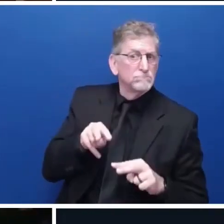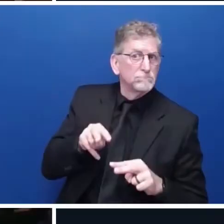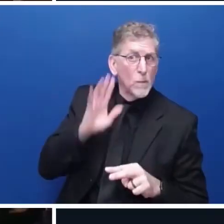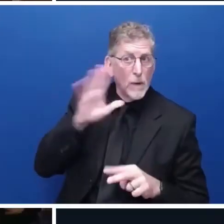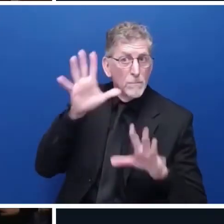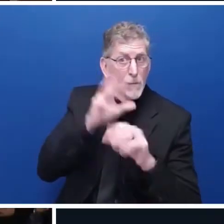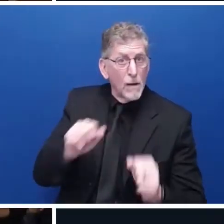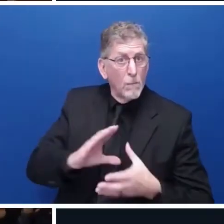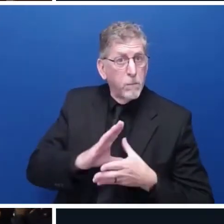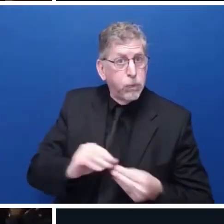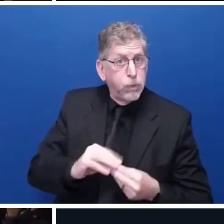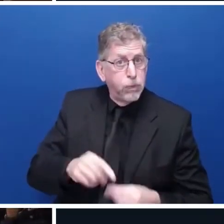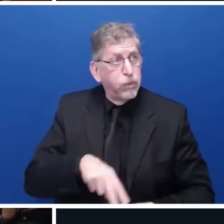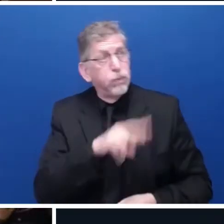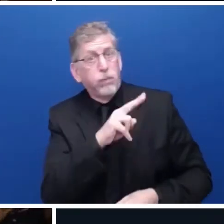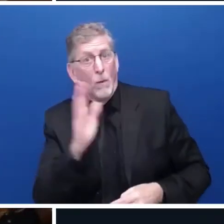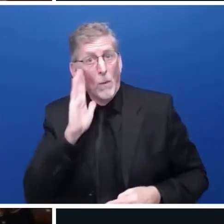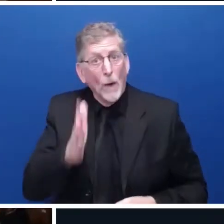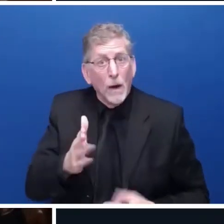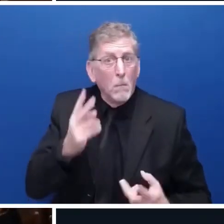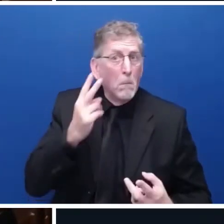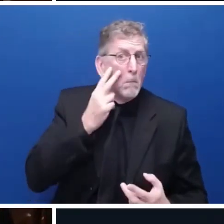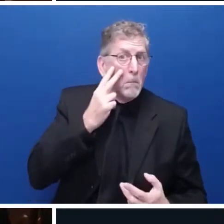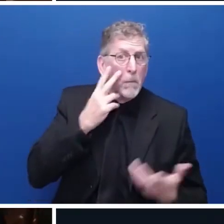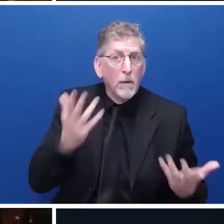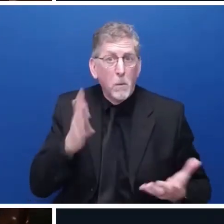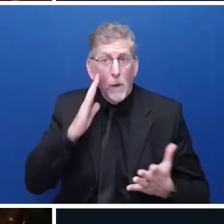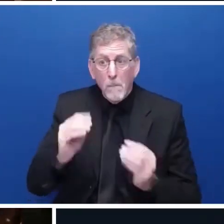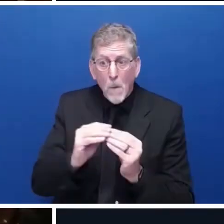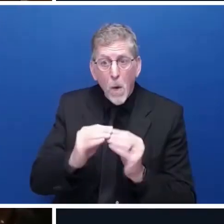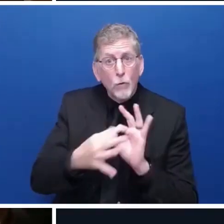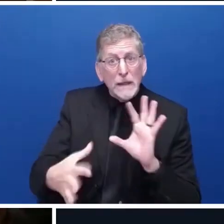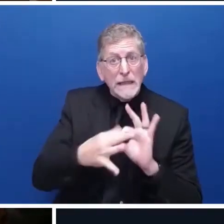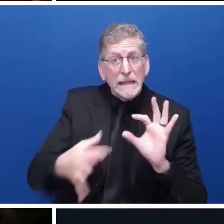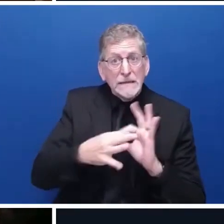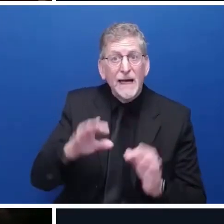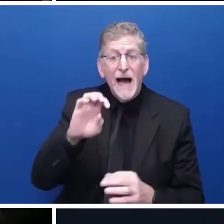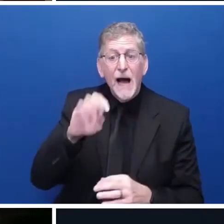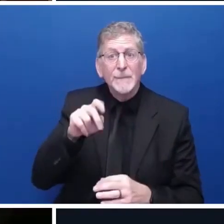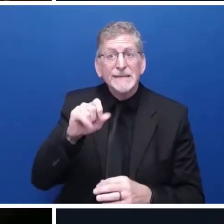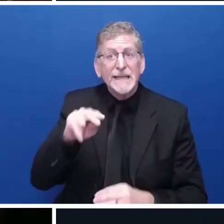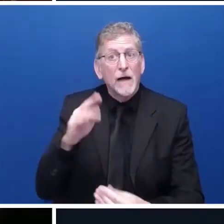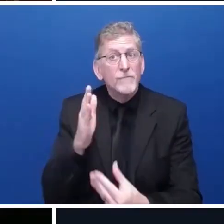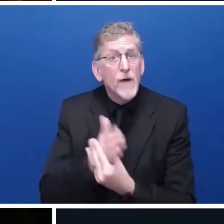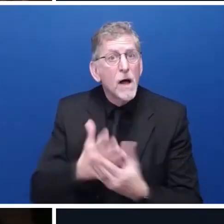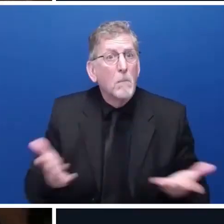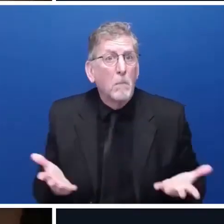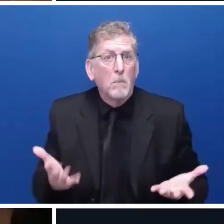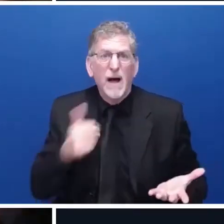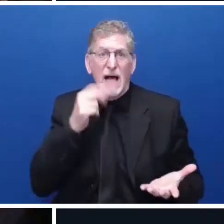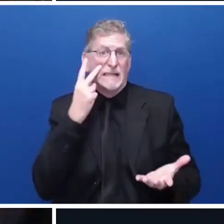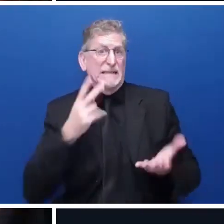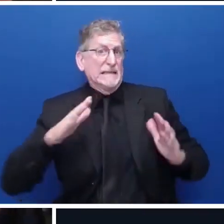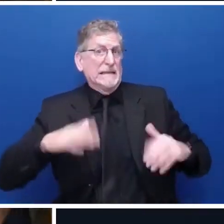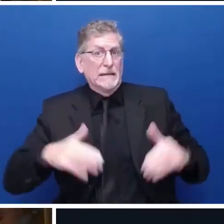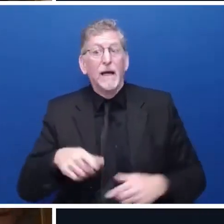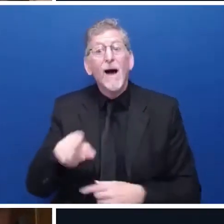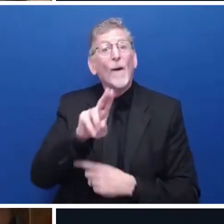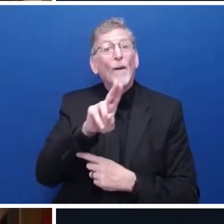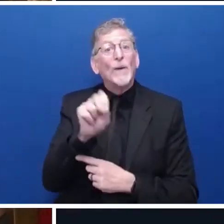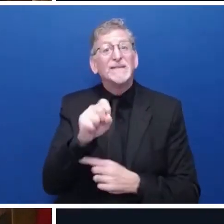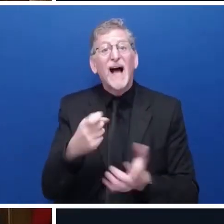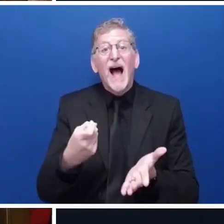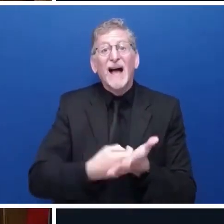they will enter during the speech and leave during the speech. They are not seated. All right, our thanks to Lisa and